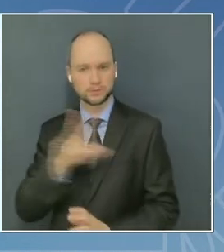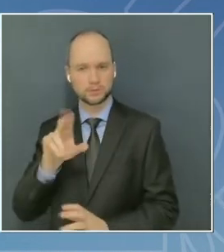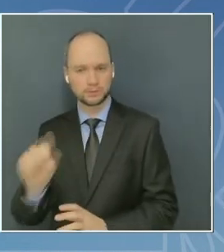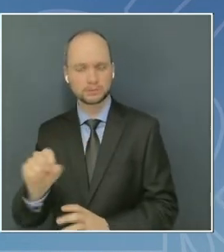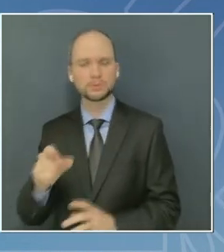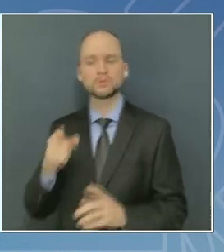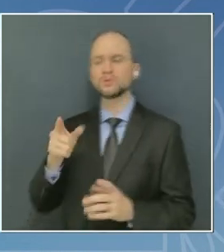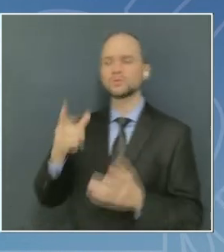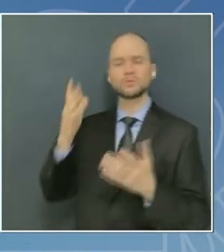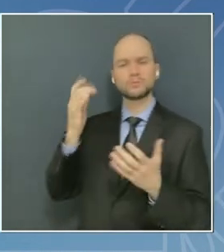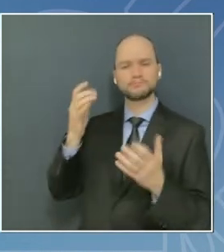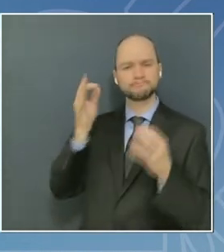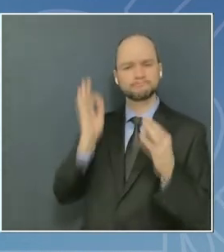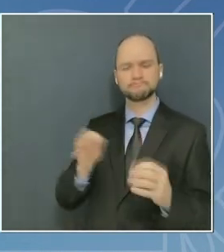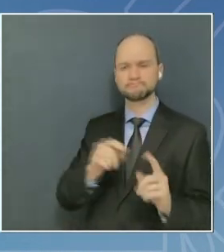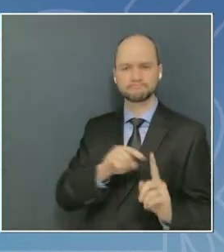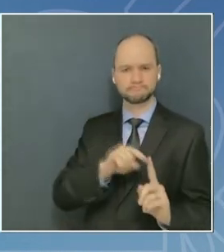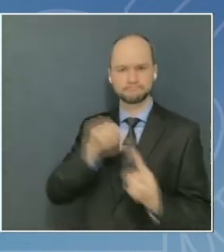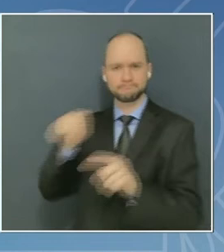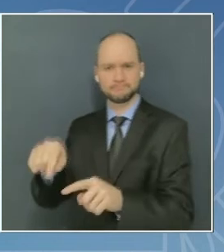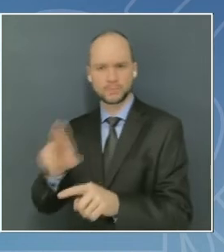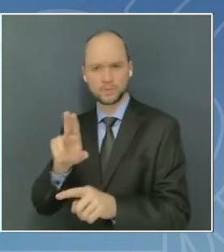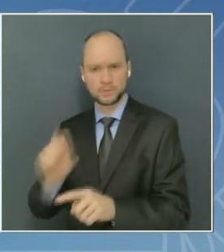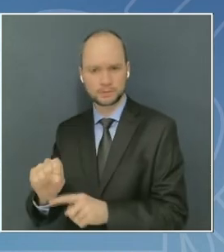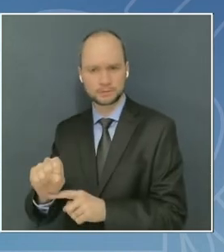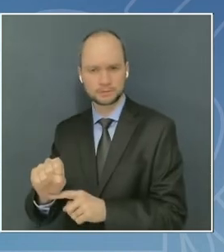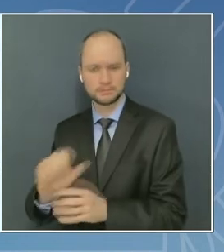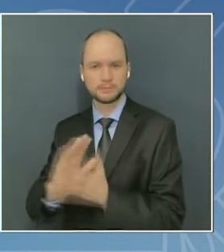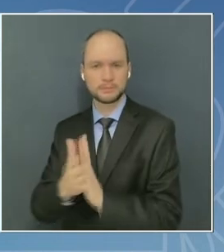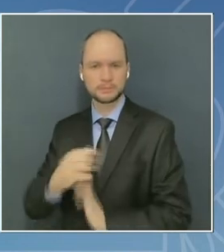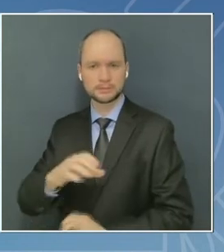your experiences as a naturalized U.S. citizen?